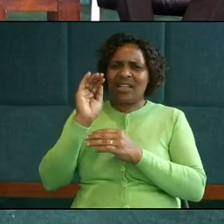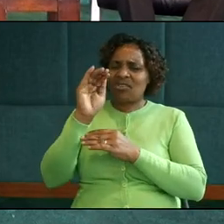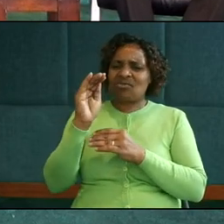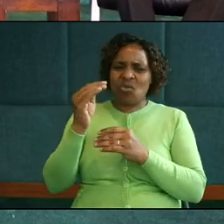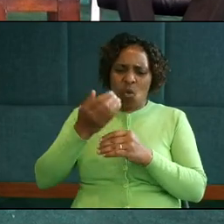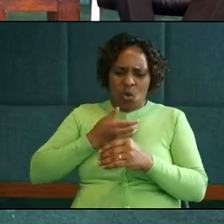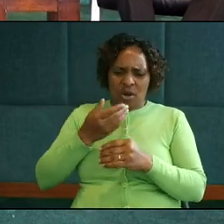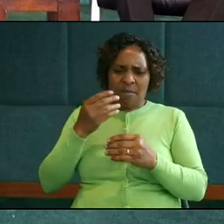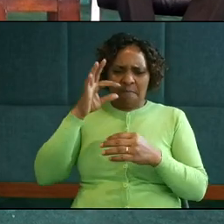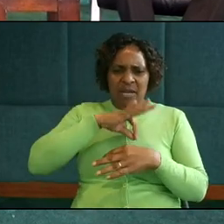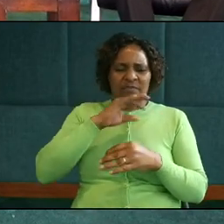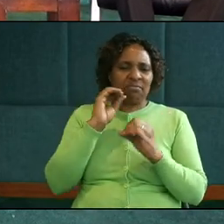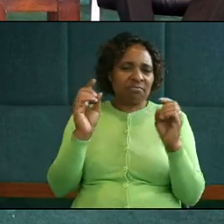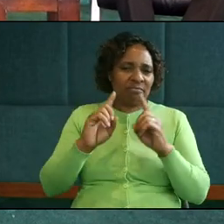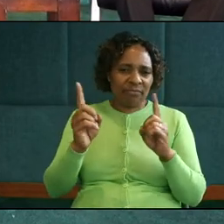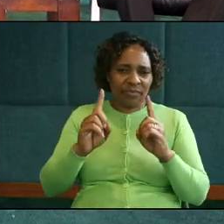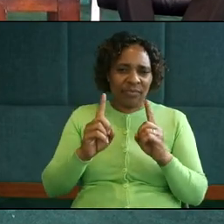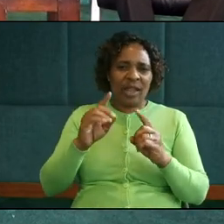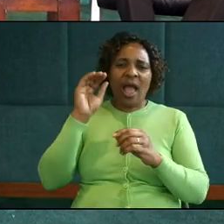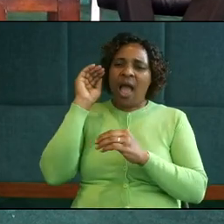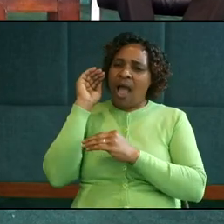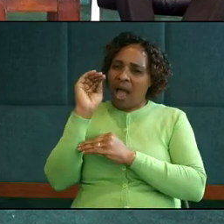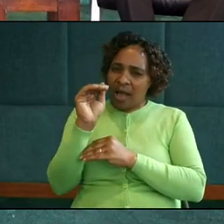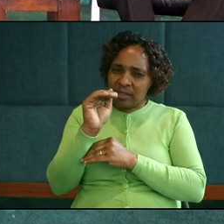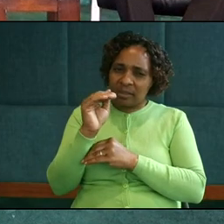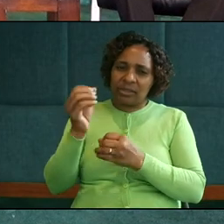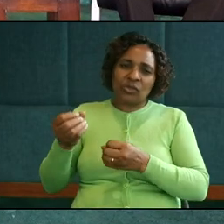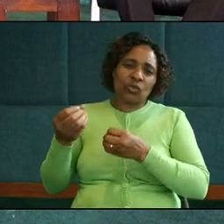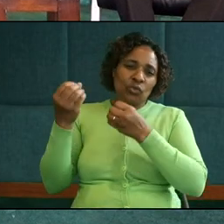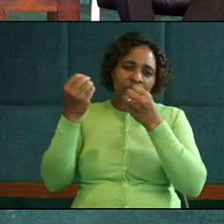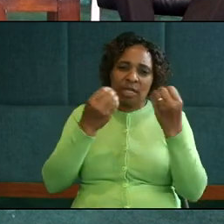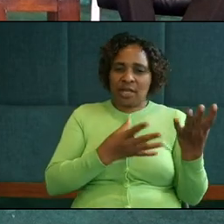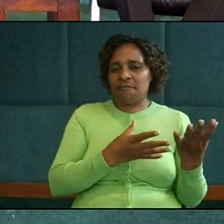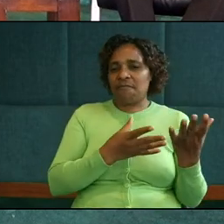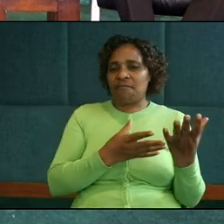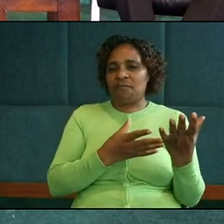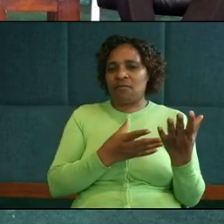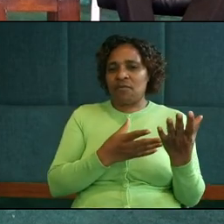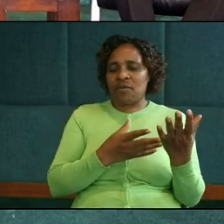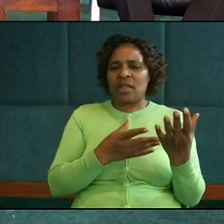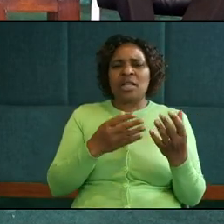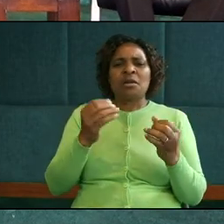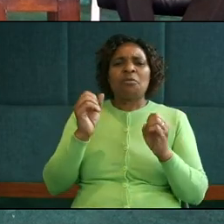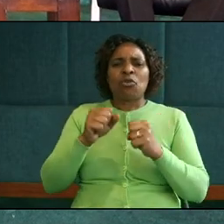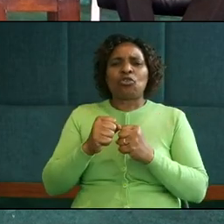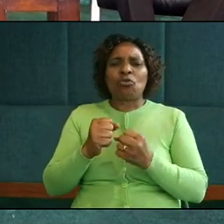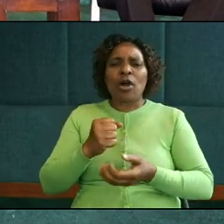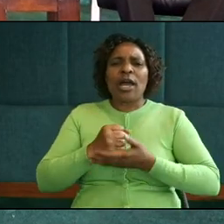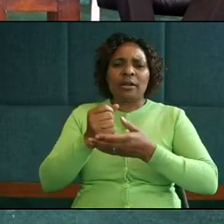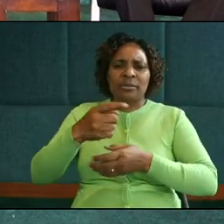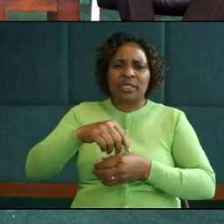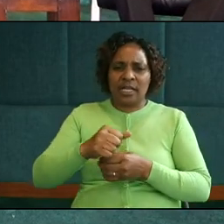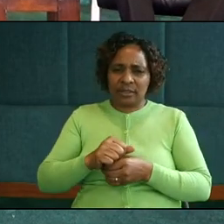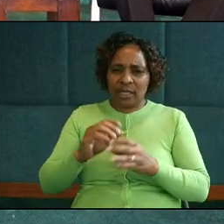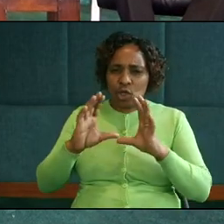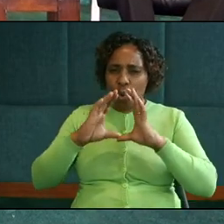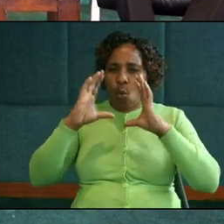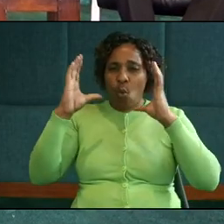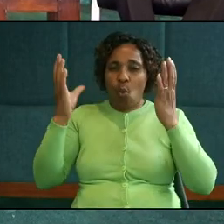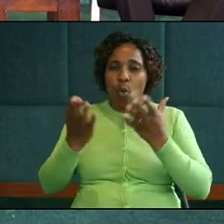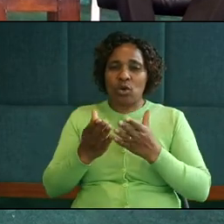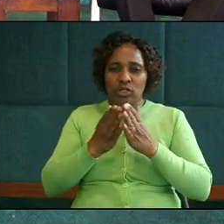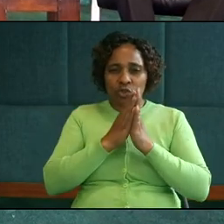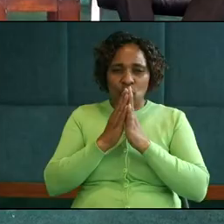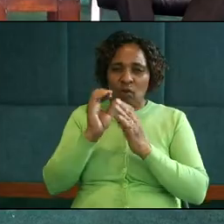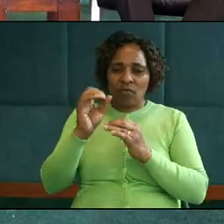for our own benefit. We are to ask that we may give, you know. And that really encapsulates the whole story